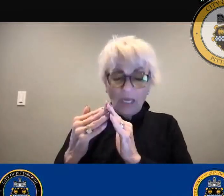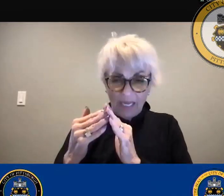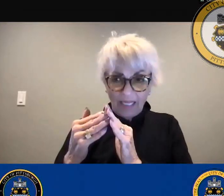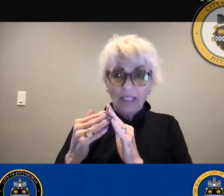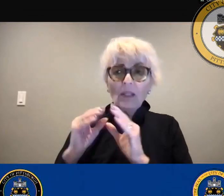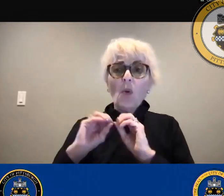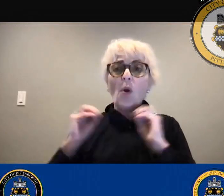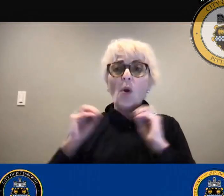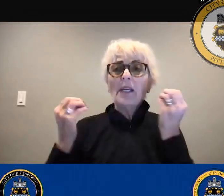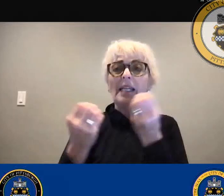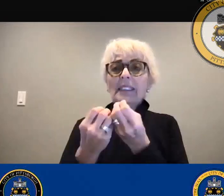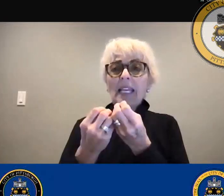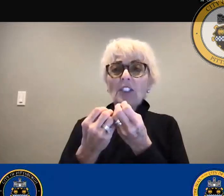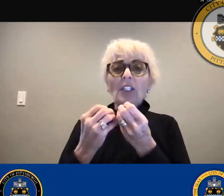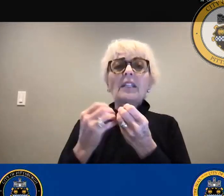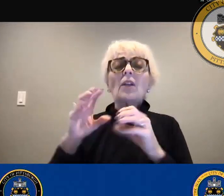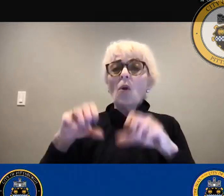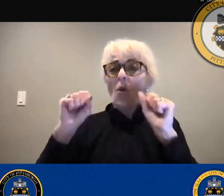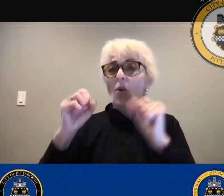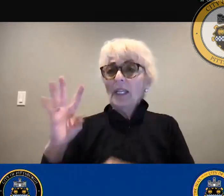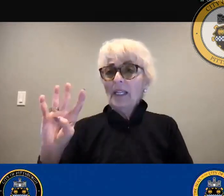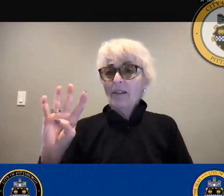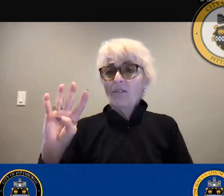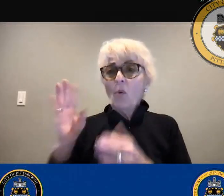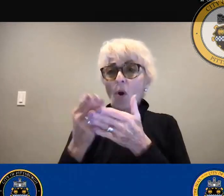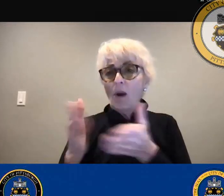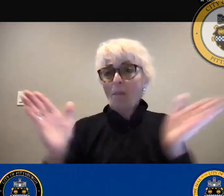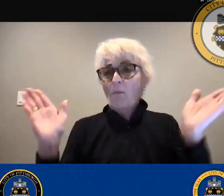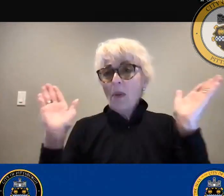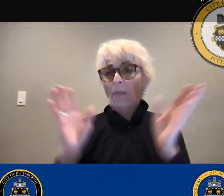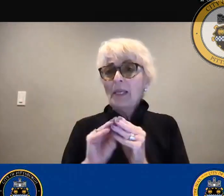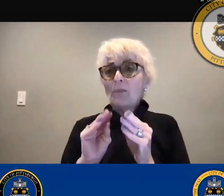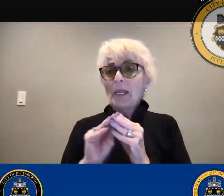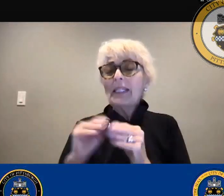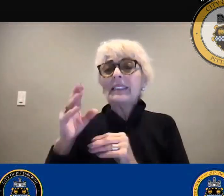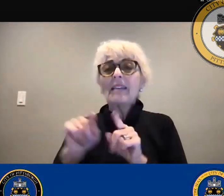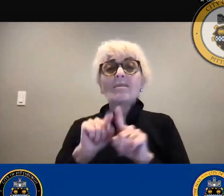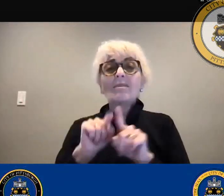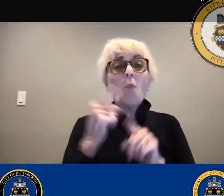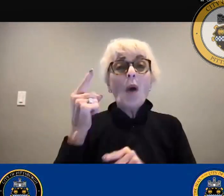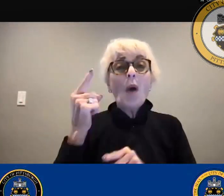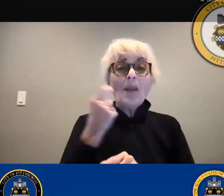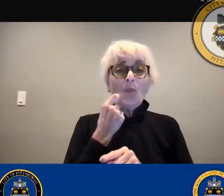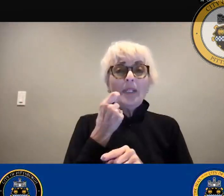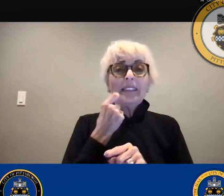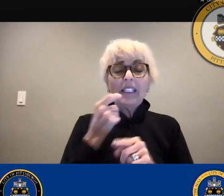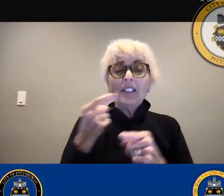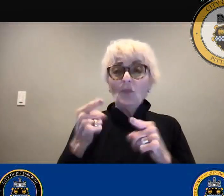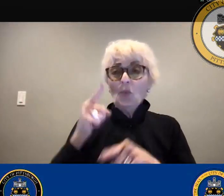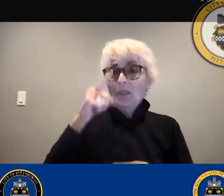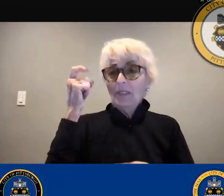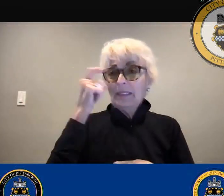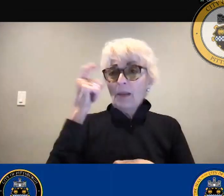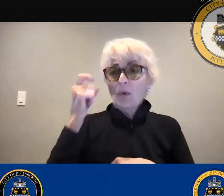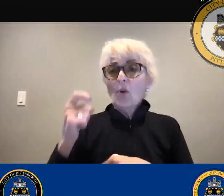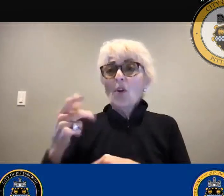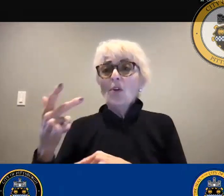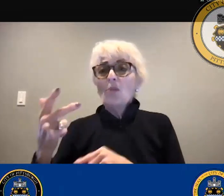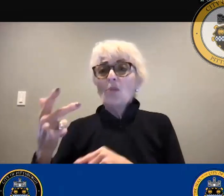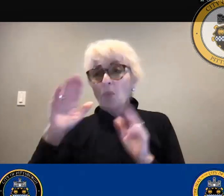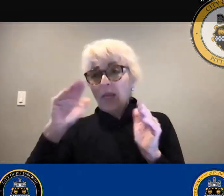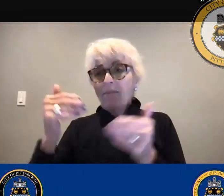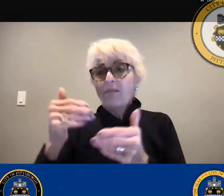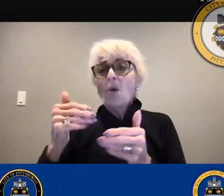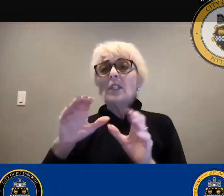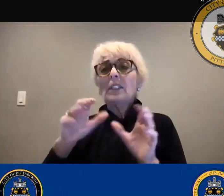holding 4 public meetings in addition to 1 most recent meeting over the summer, 3 focus group meetings, 1 access route